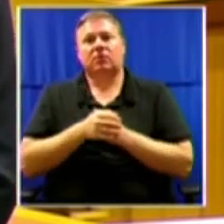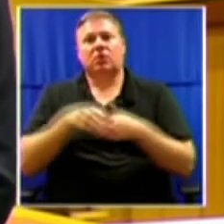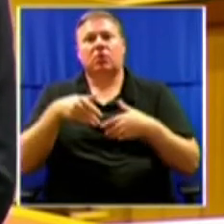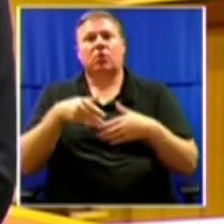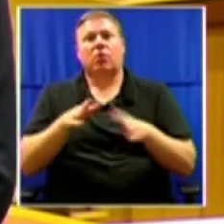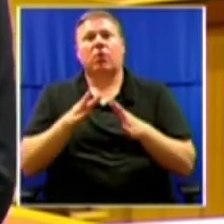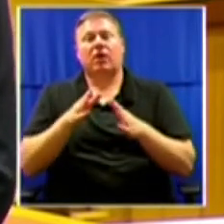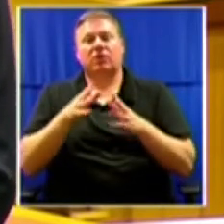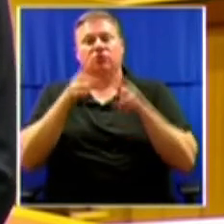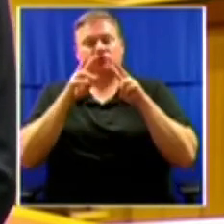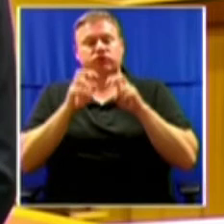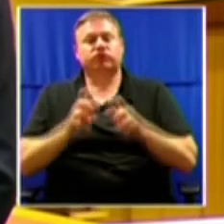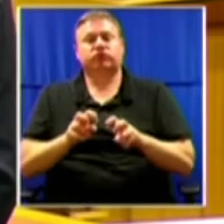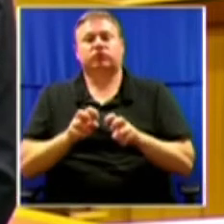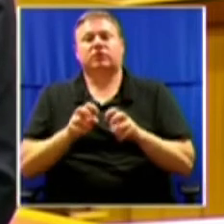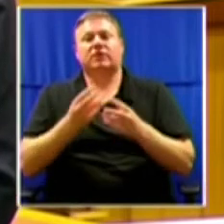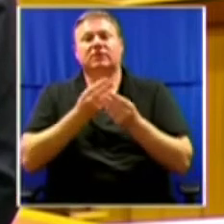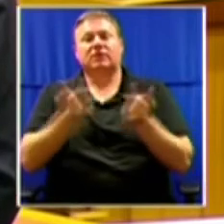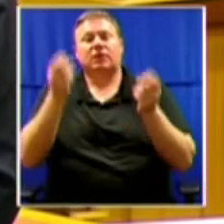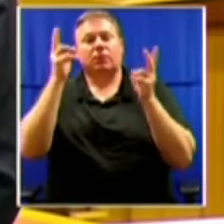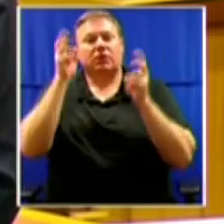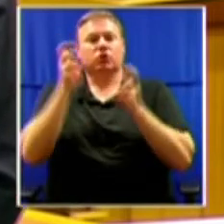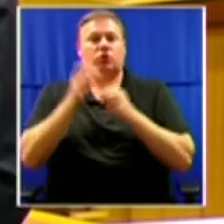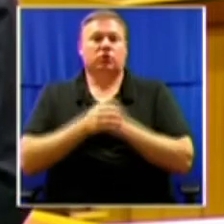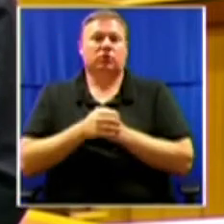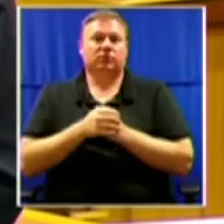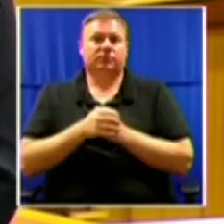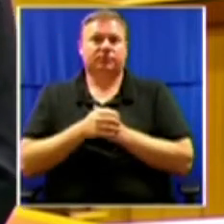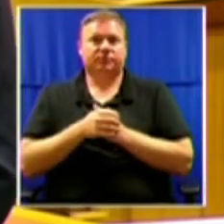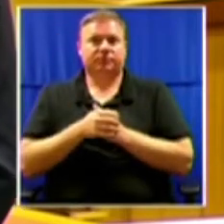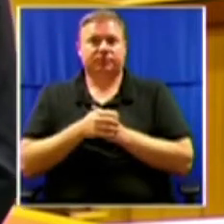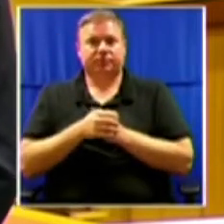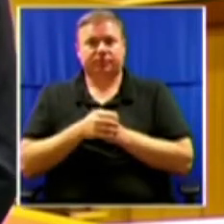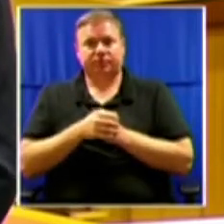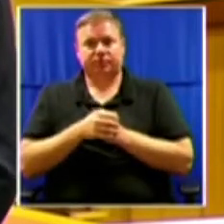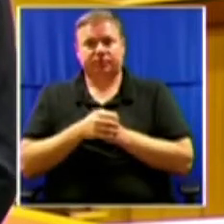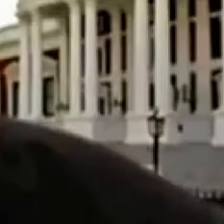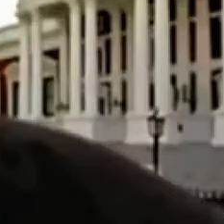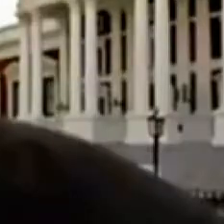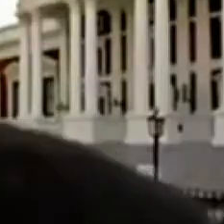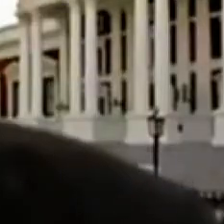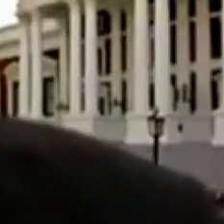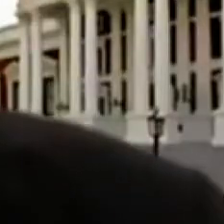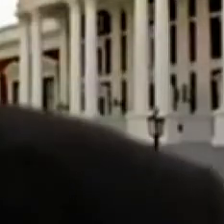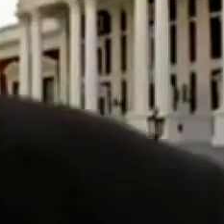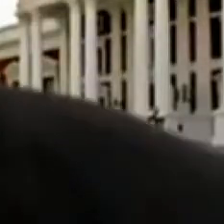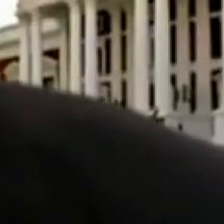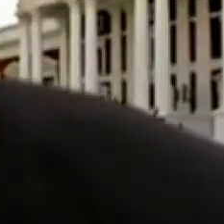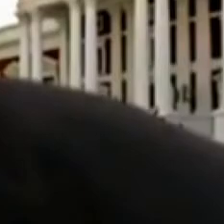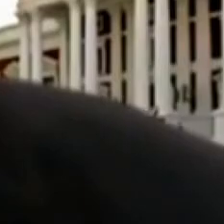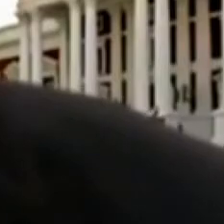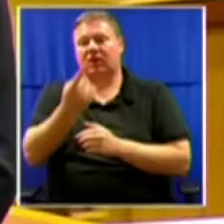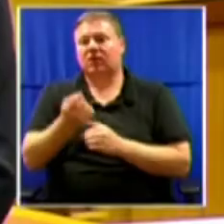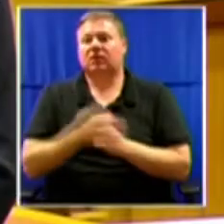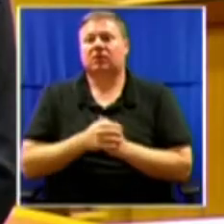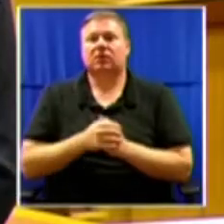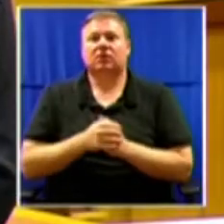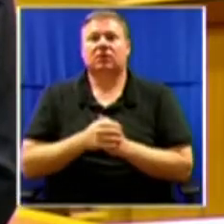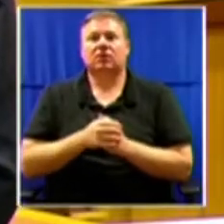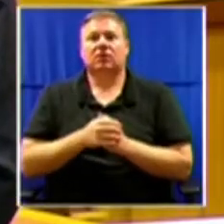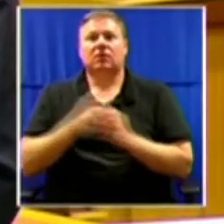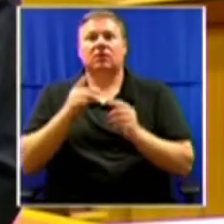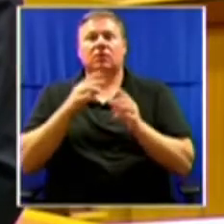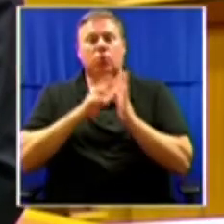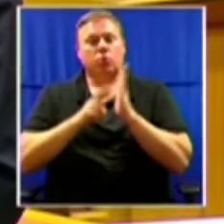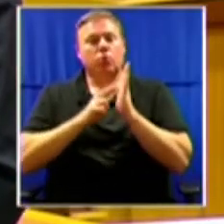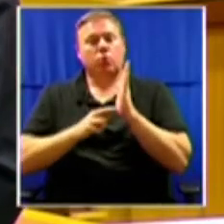explore some of the issues, including what Honorable Self has said. But as you are aware, there are regulations that we'll